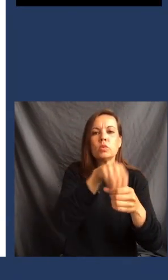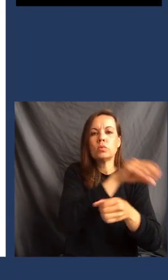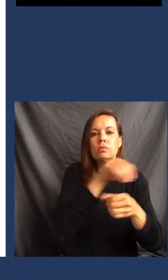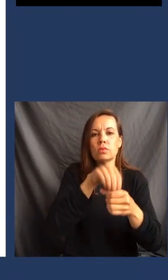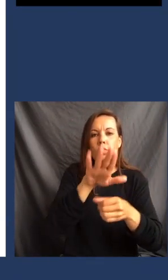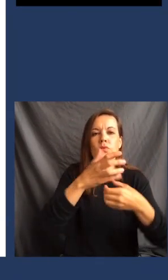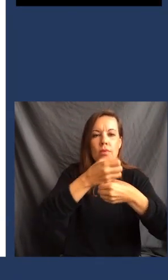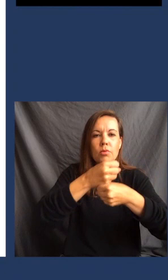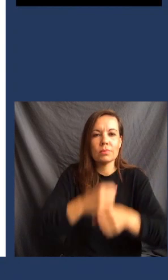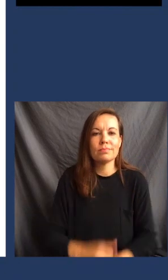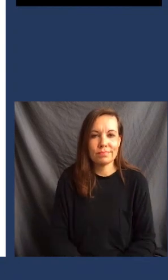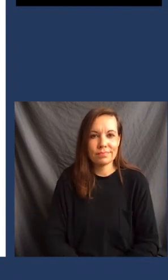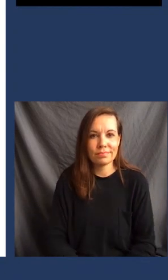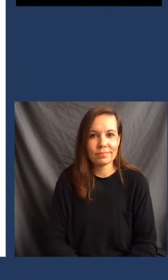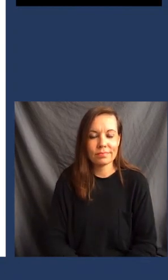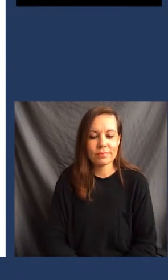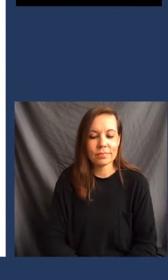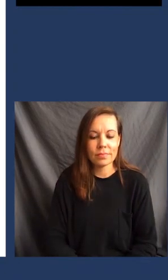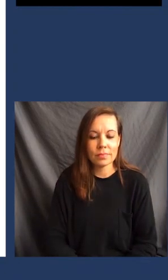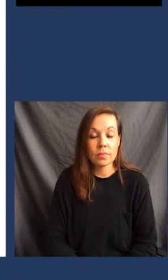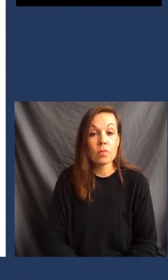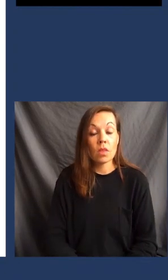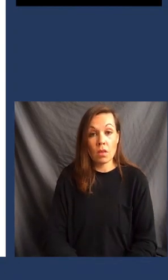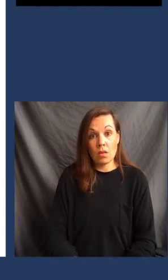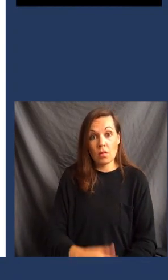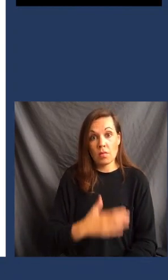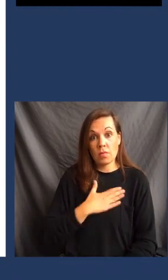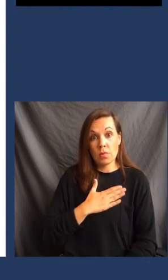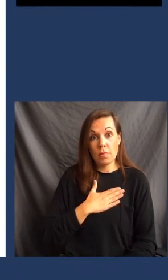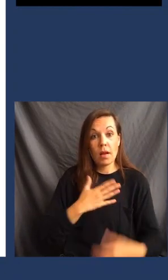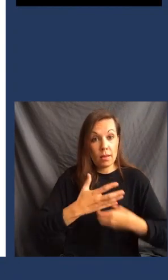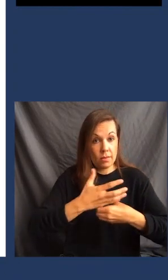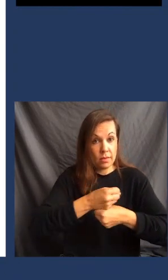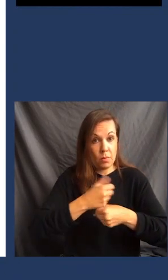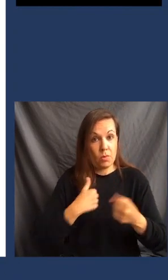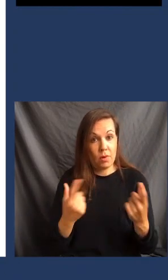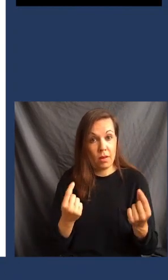into your summary. Something that I like to do in my summary as